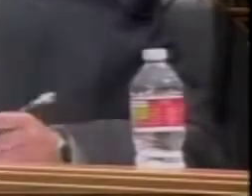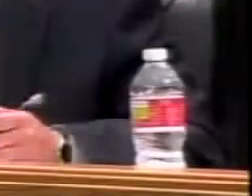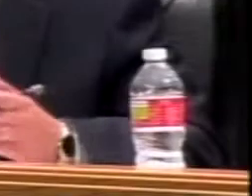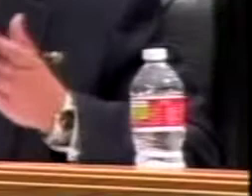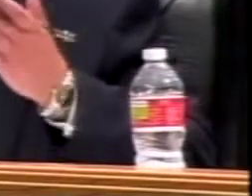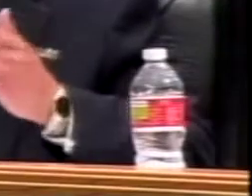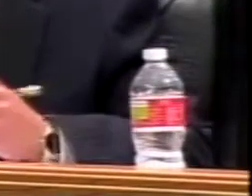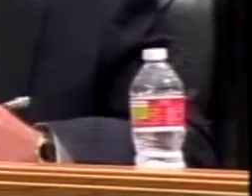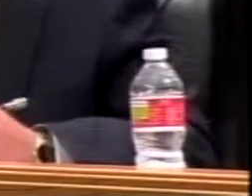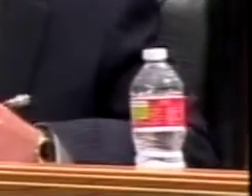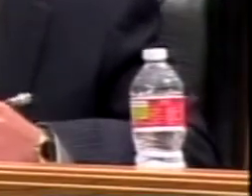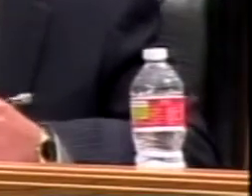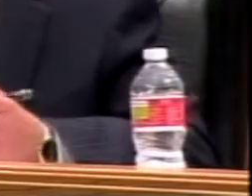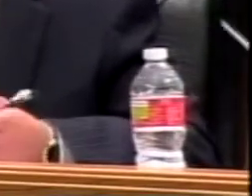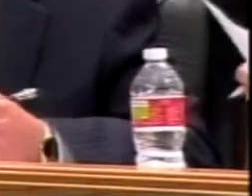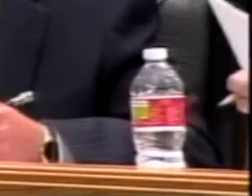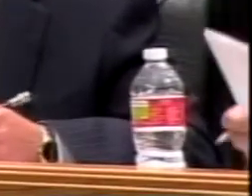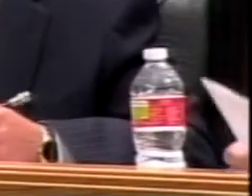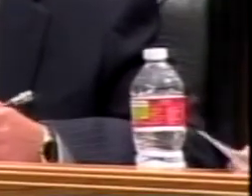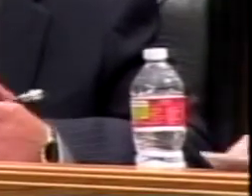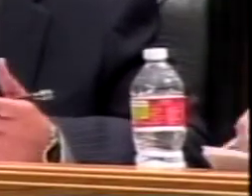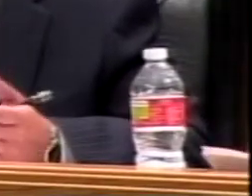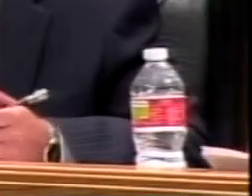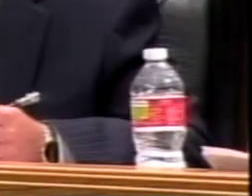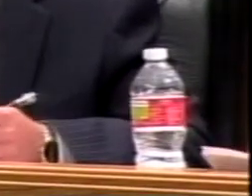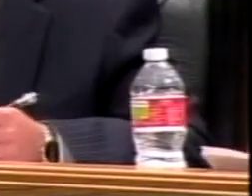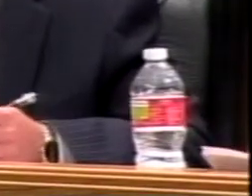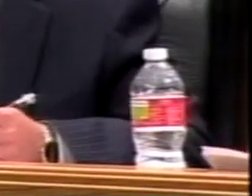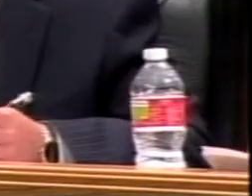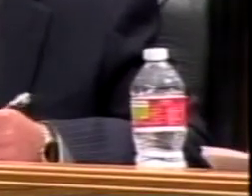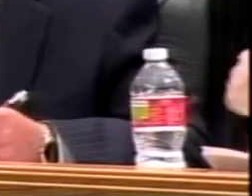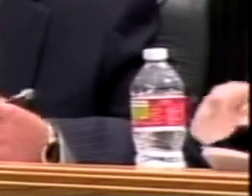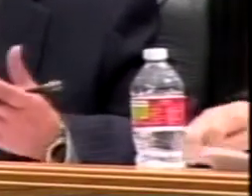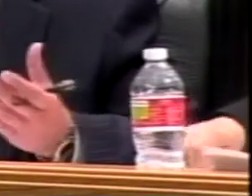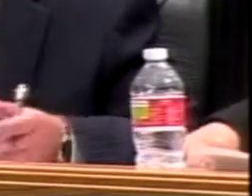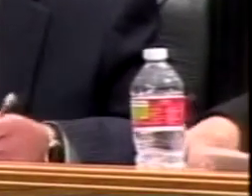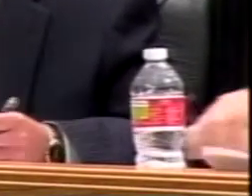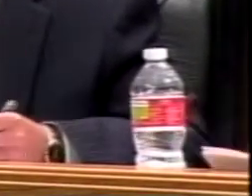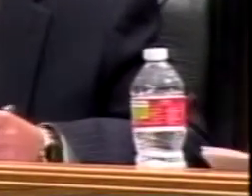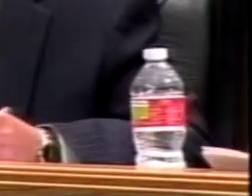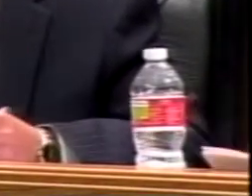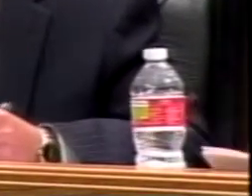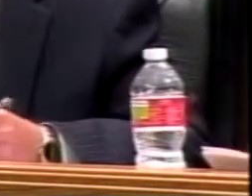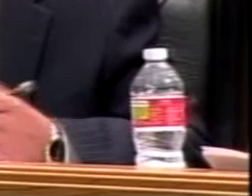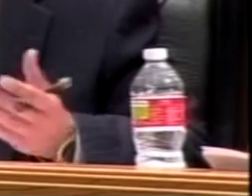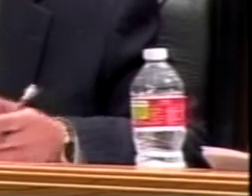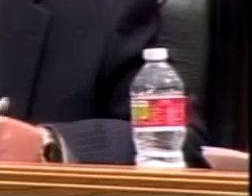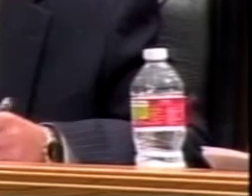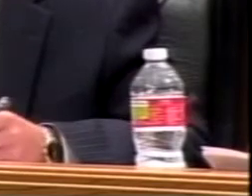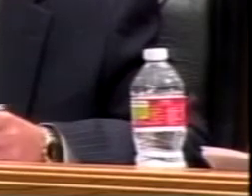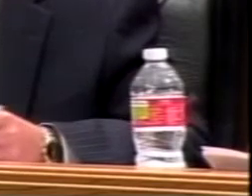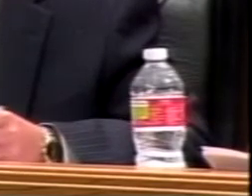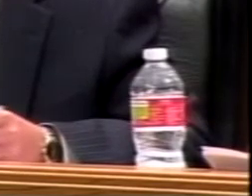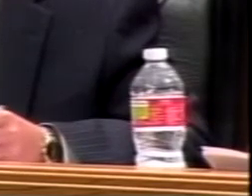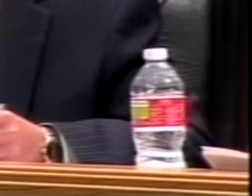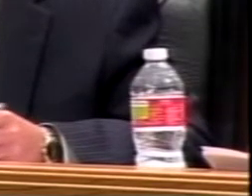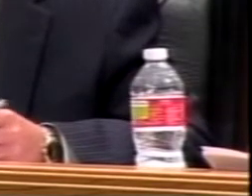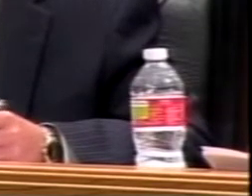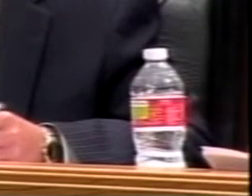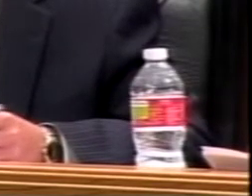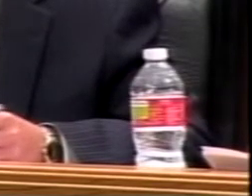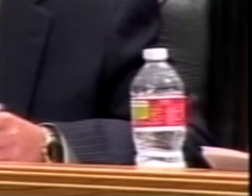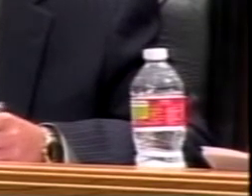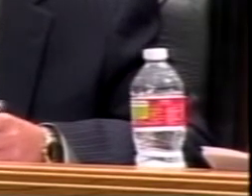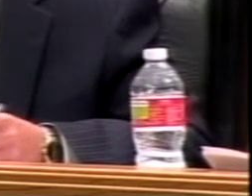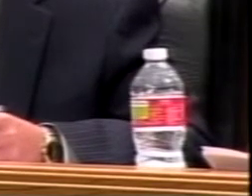Counselor, again, as always, please, there will be order in this boardroom. Just because we're in open session does not authorize either party to grandstand